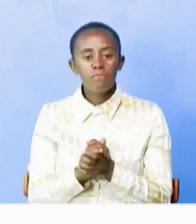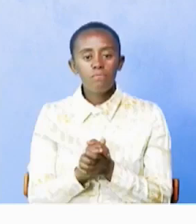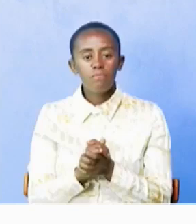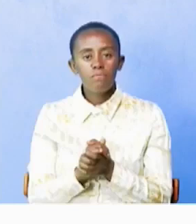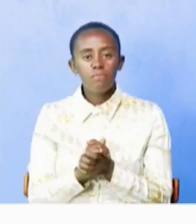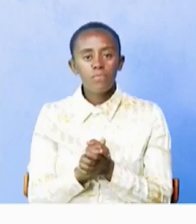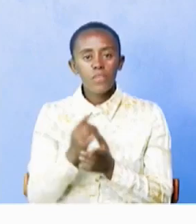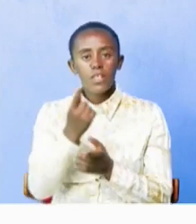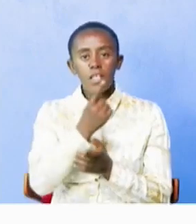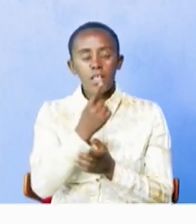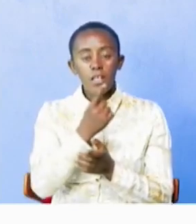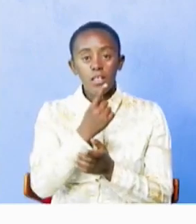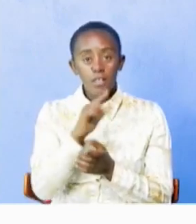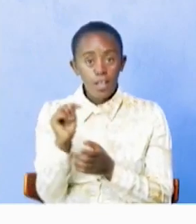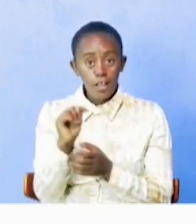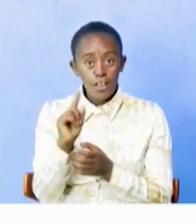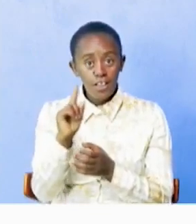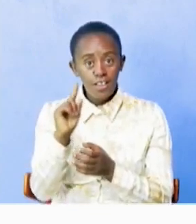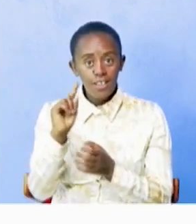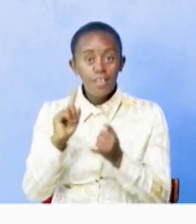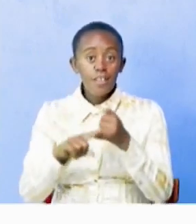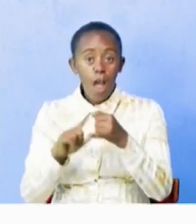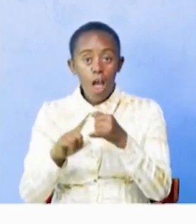the tag question